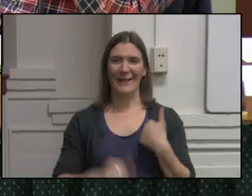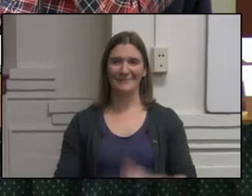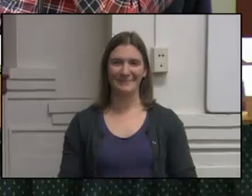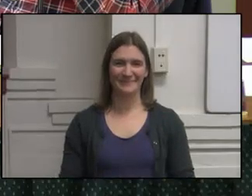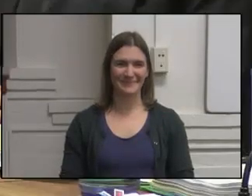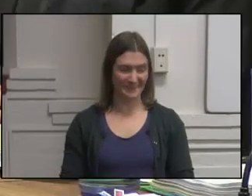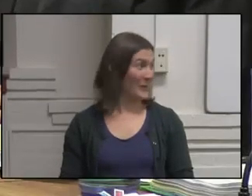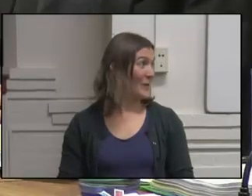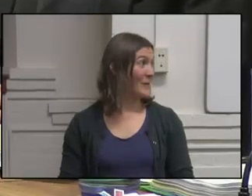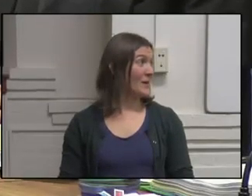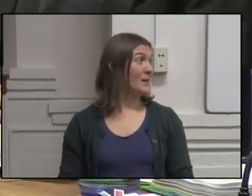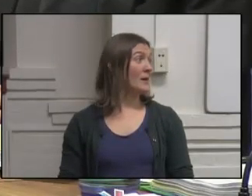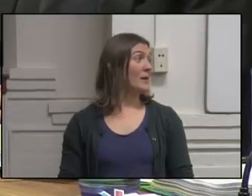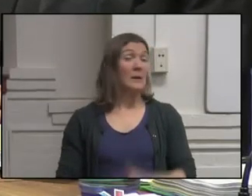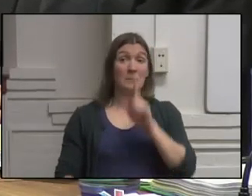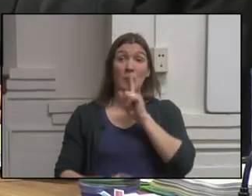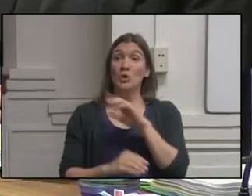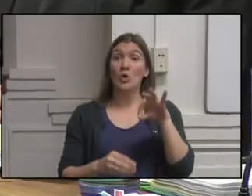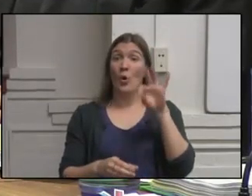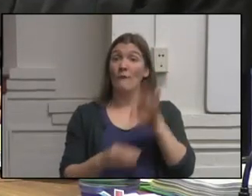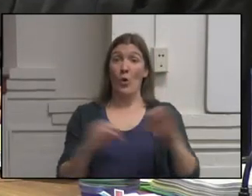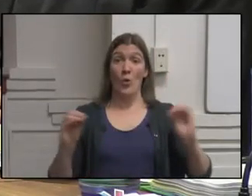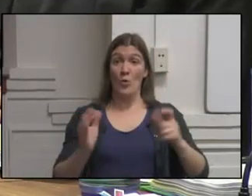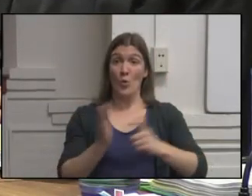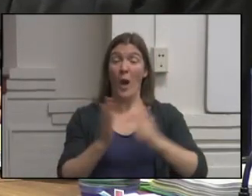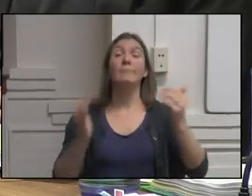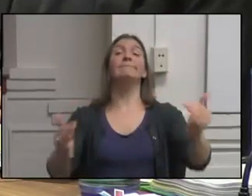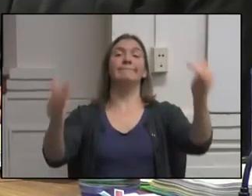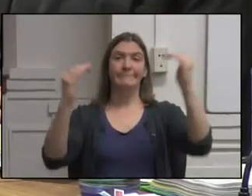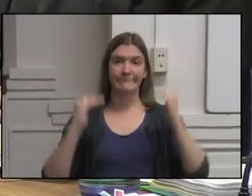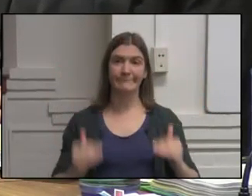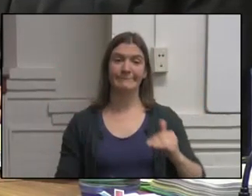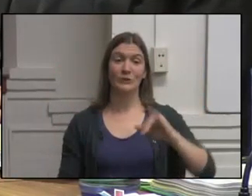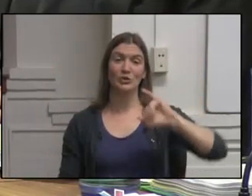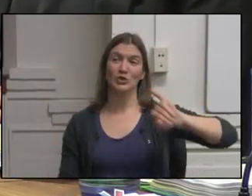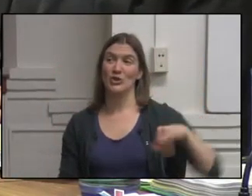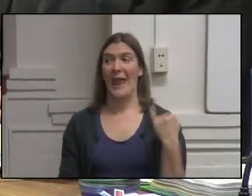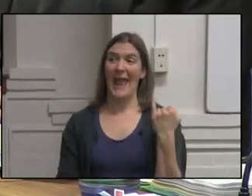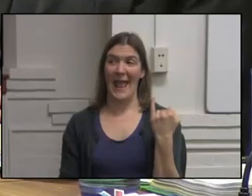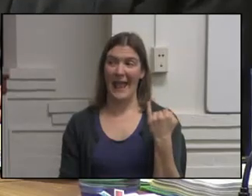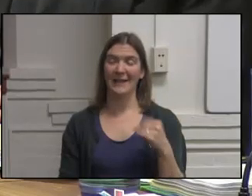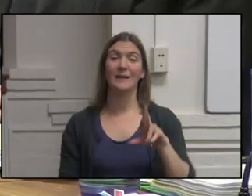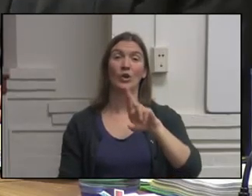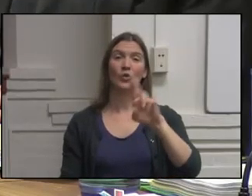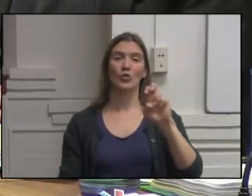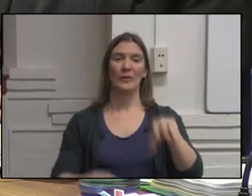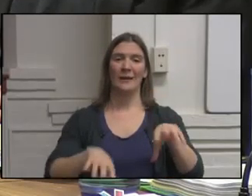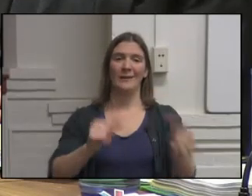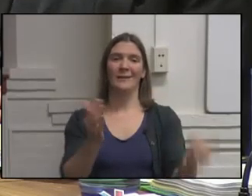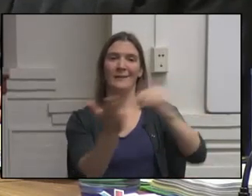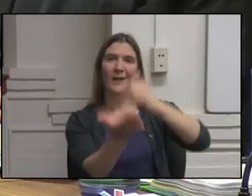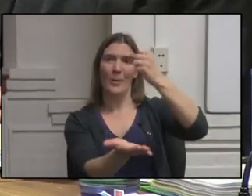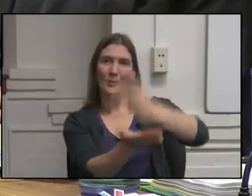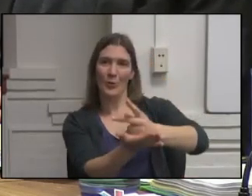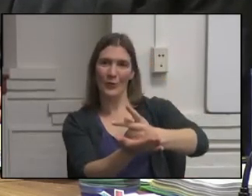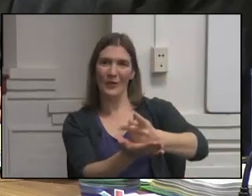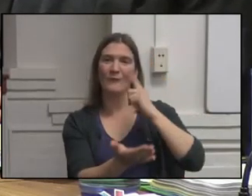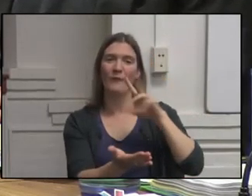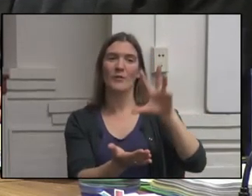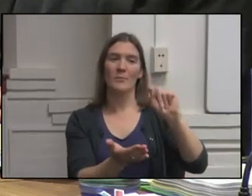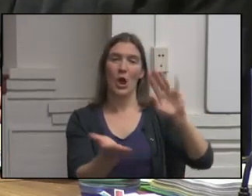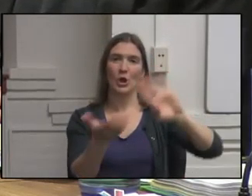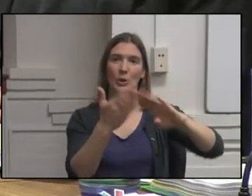Okay, there is no action required, so we will move on to item J, which is the readoption of the Vermont